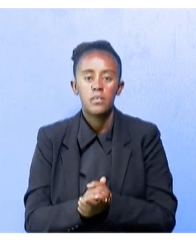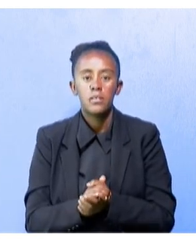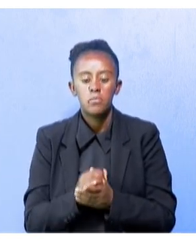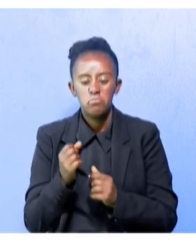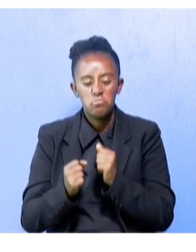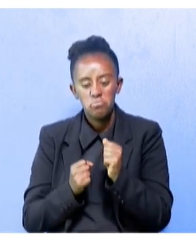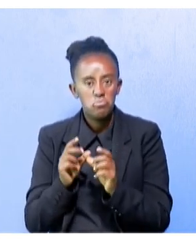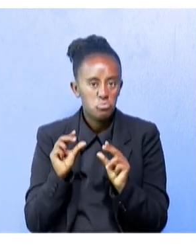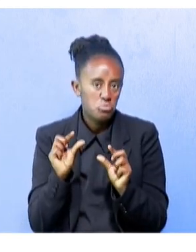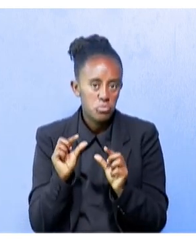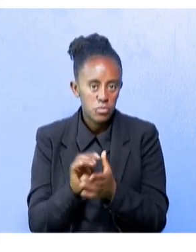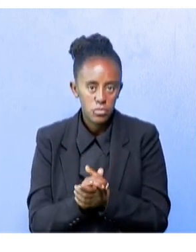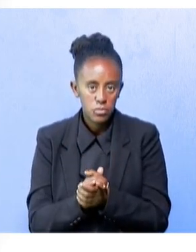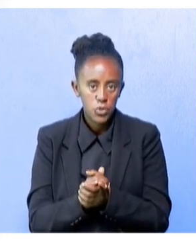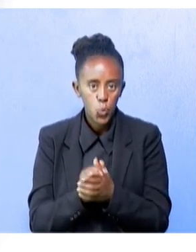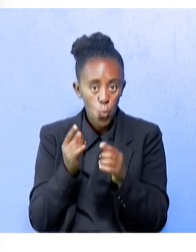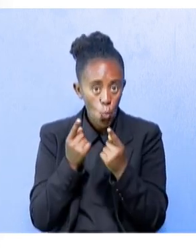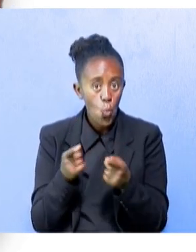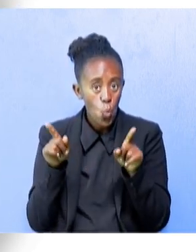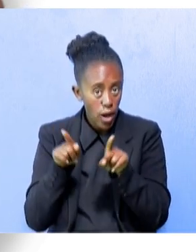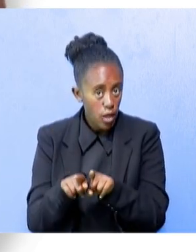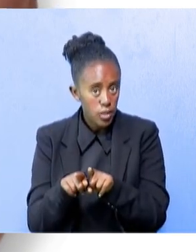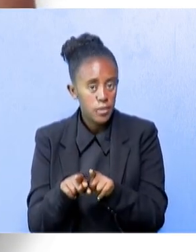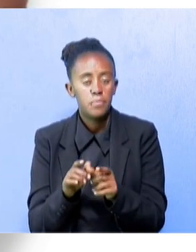You see? When